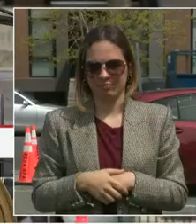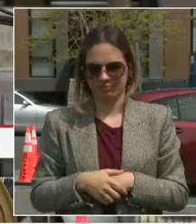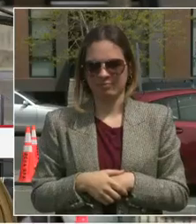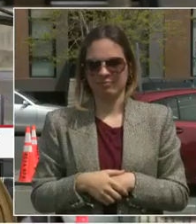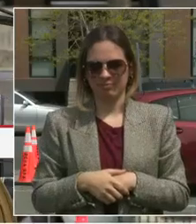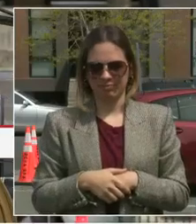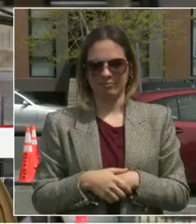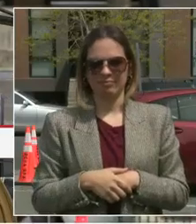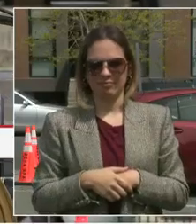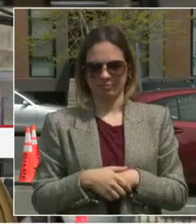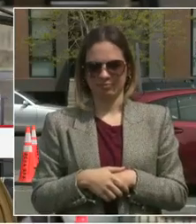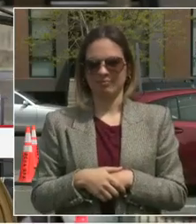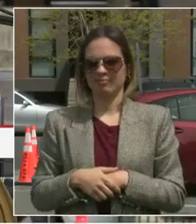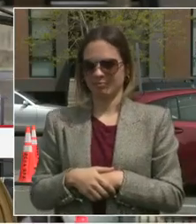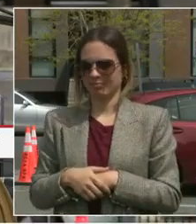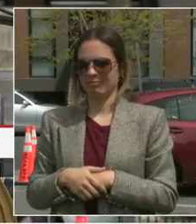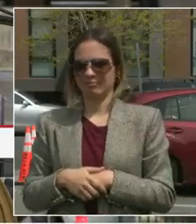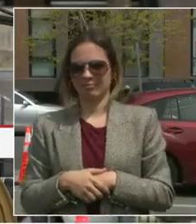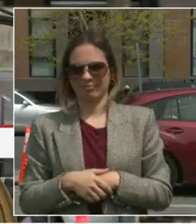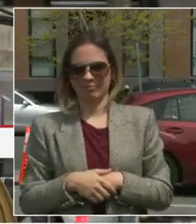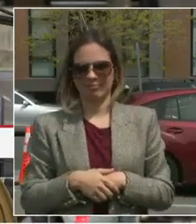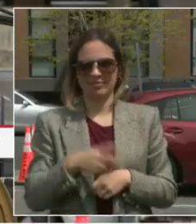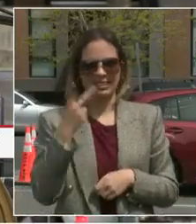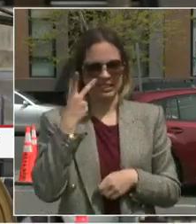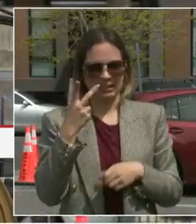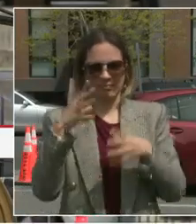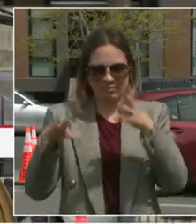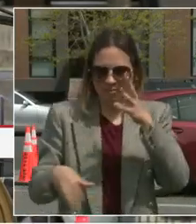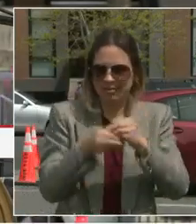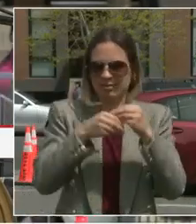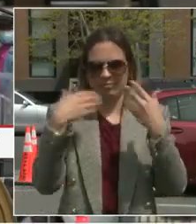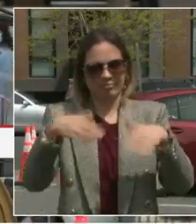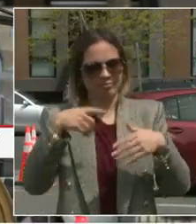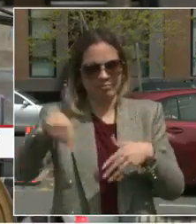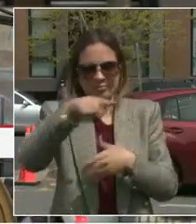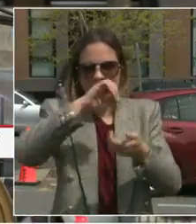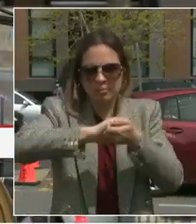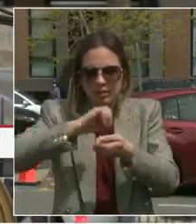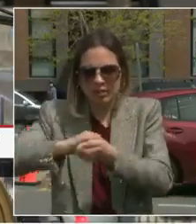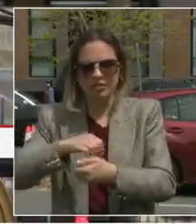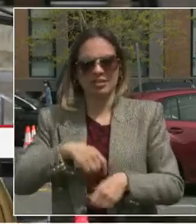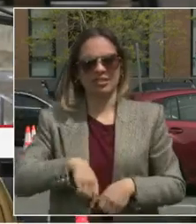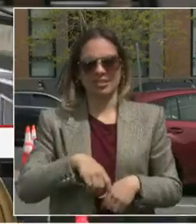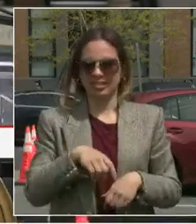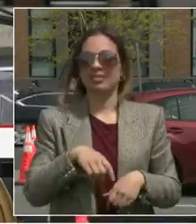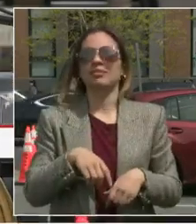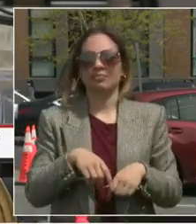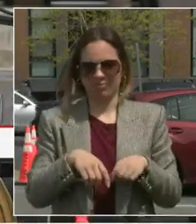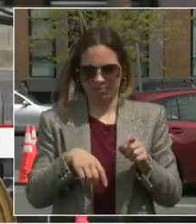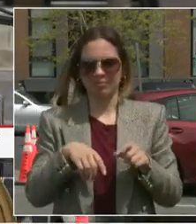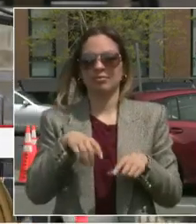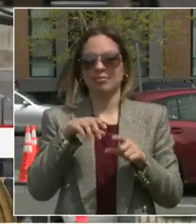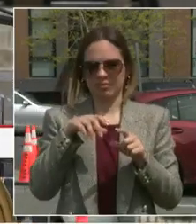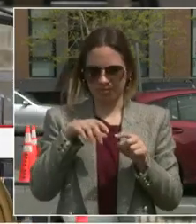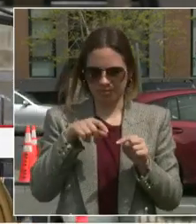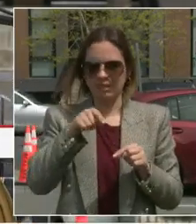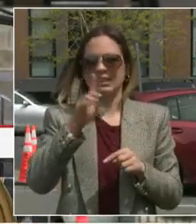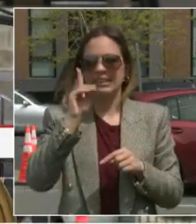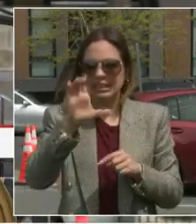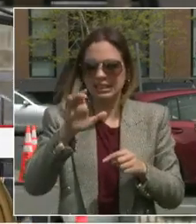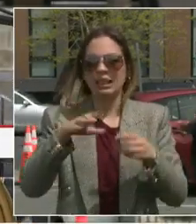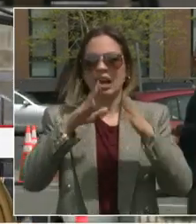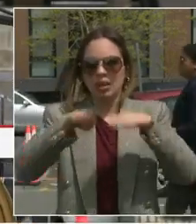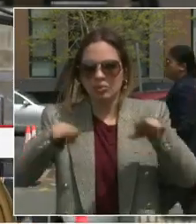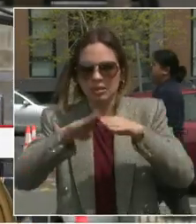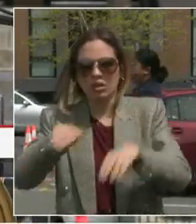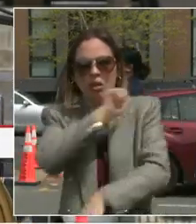I see additional partners coming, and I'm seeing Brenda Donald, our director of the DC Housing Authority, and we are here on the grounds of the